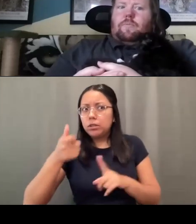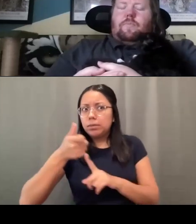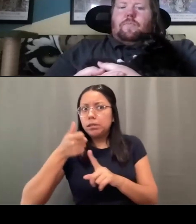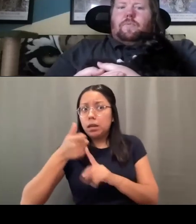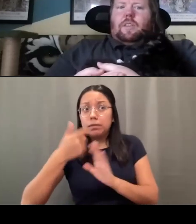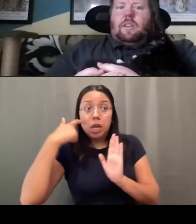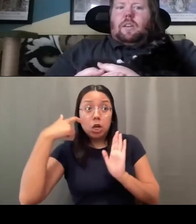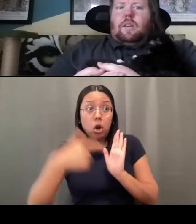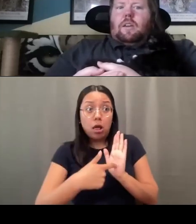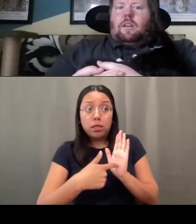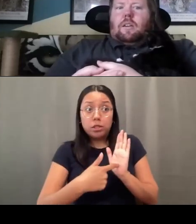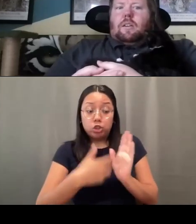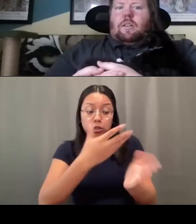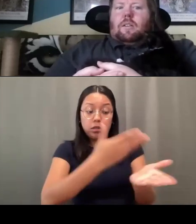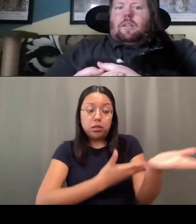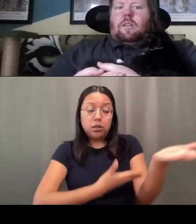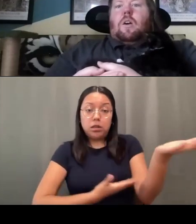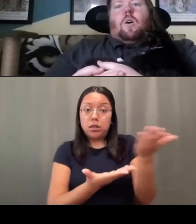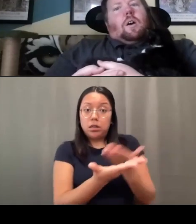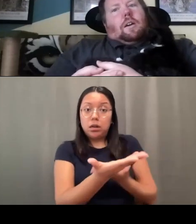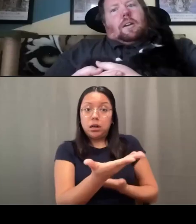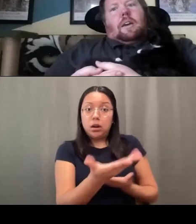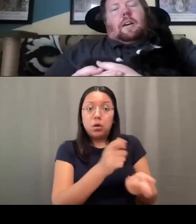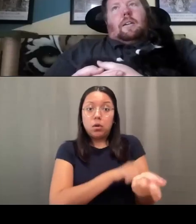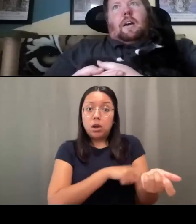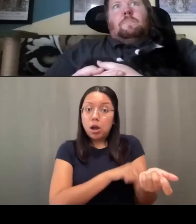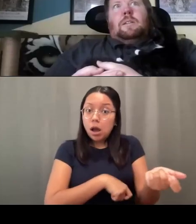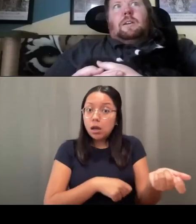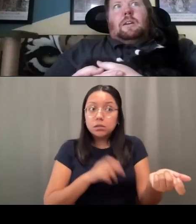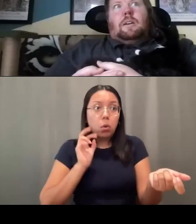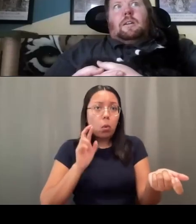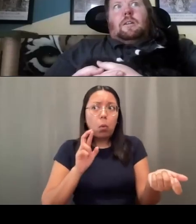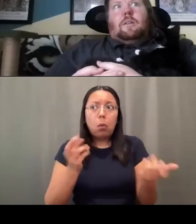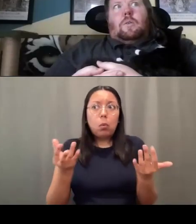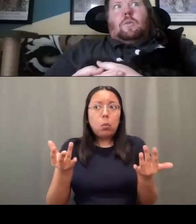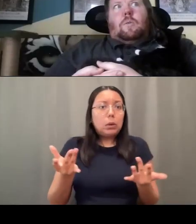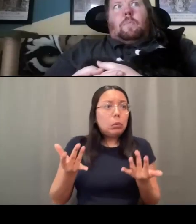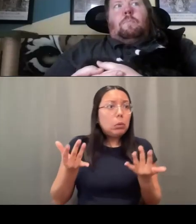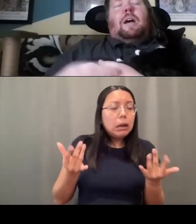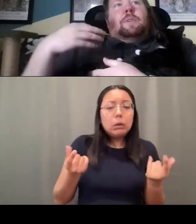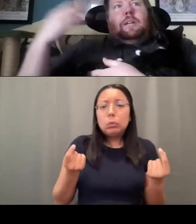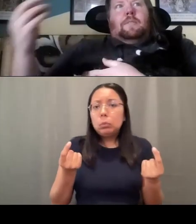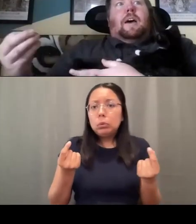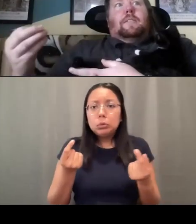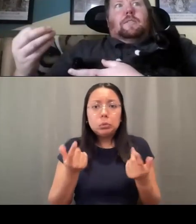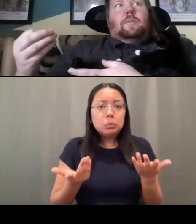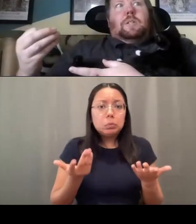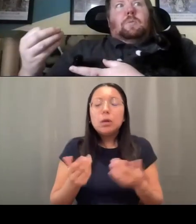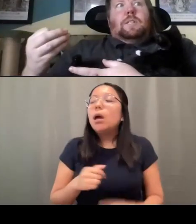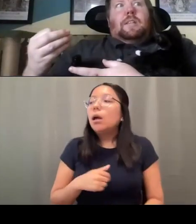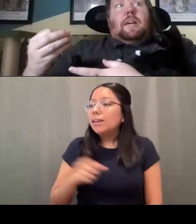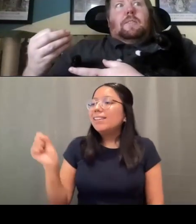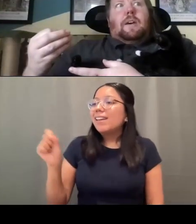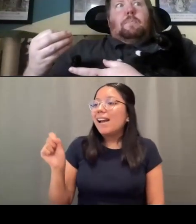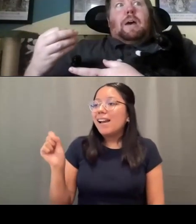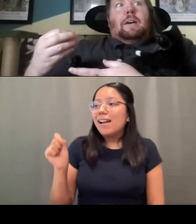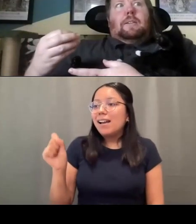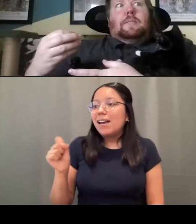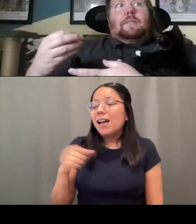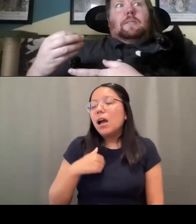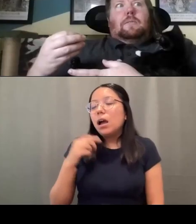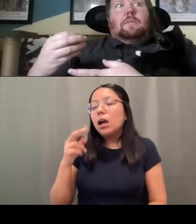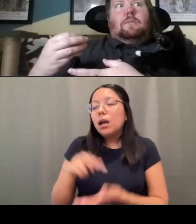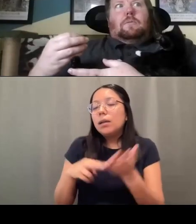or do we wait? yeah. I mean, my read of that description was like